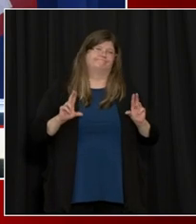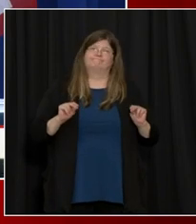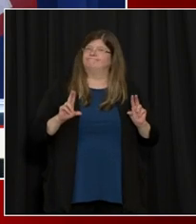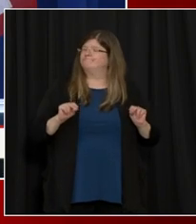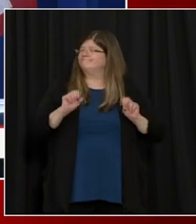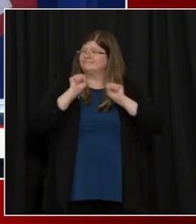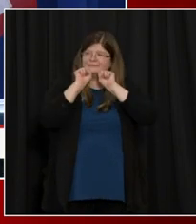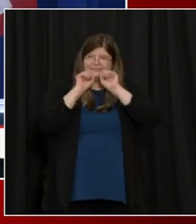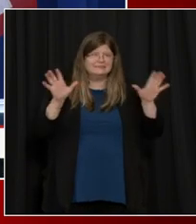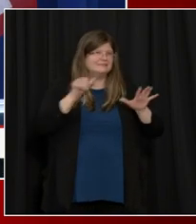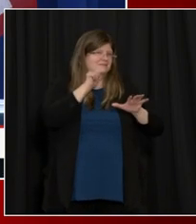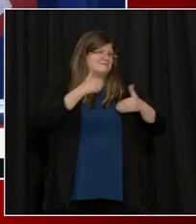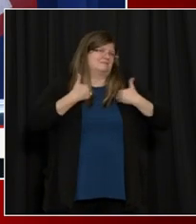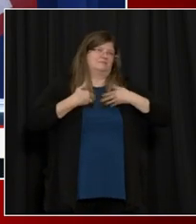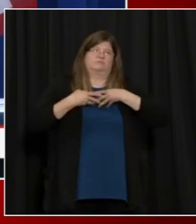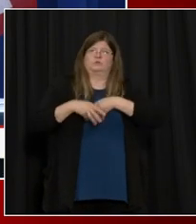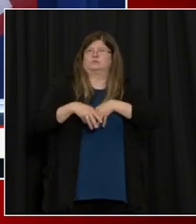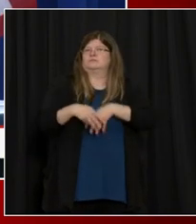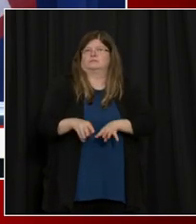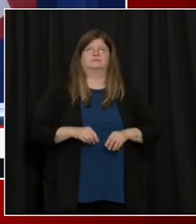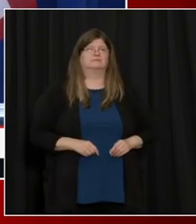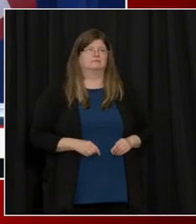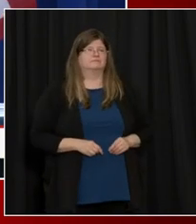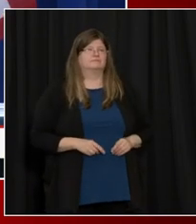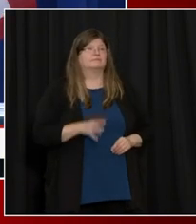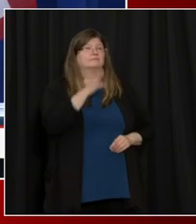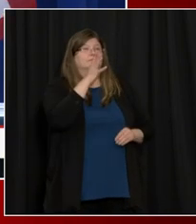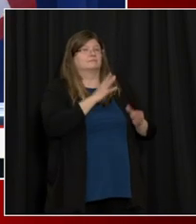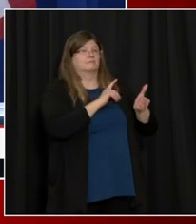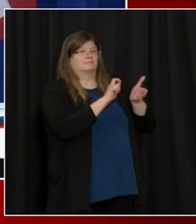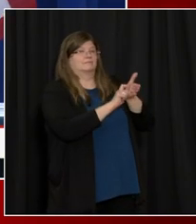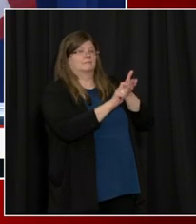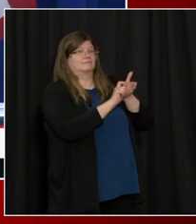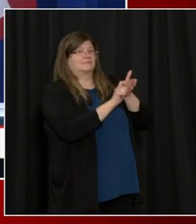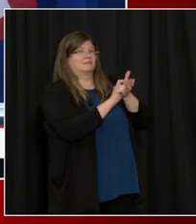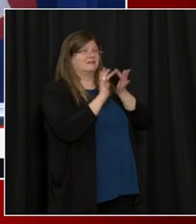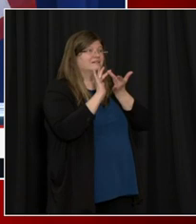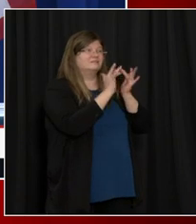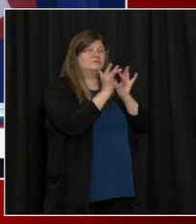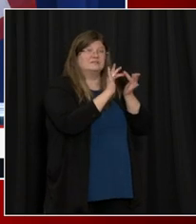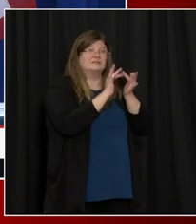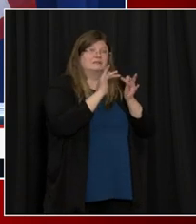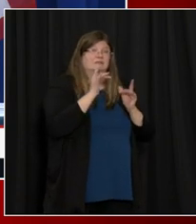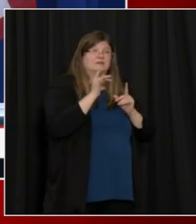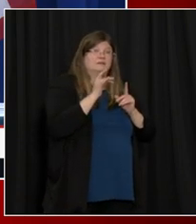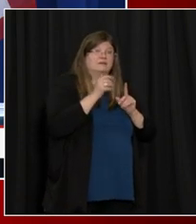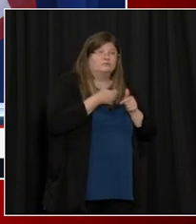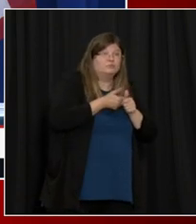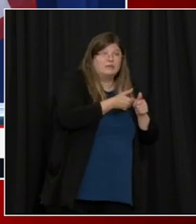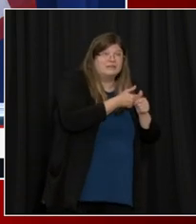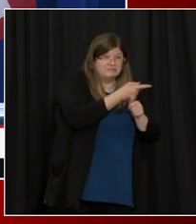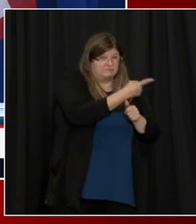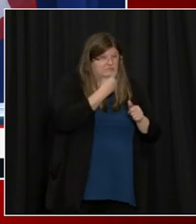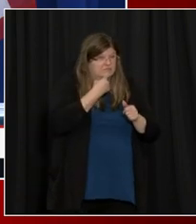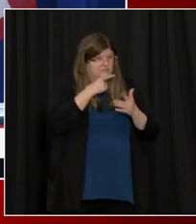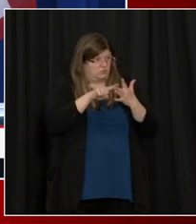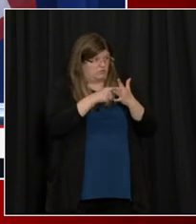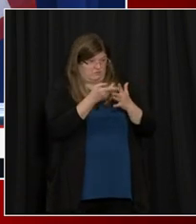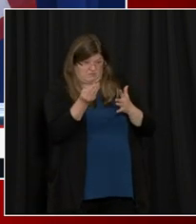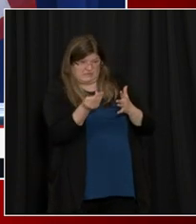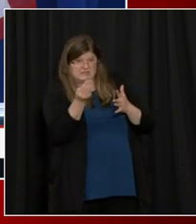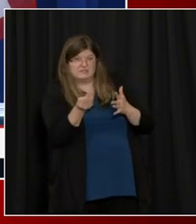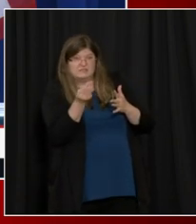Yes, ma'am. You mentioned that the contact tracing, your new contact tracing hirees are starting on Monday. And a while back you said you were trying to